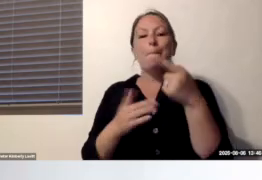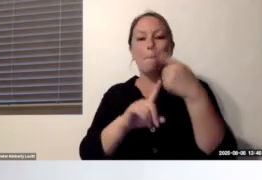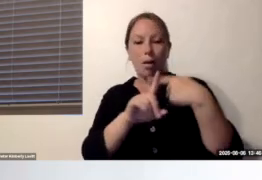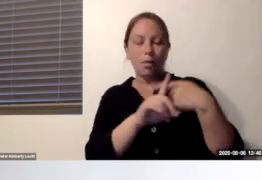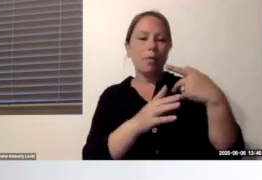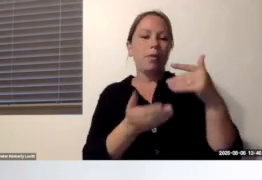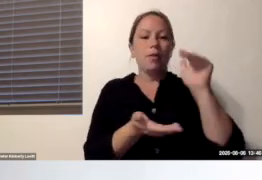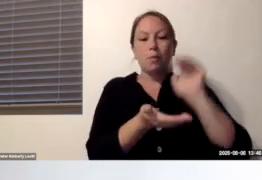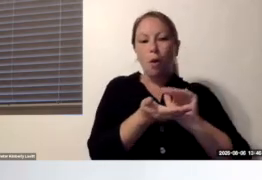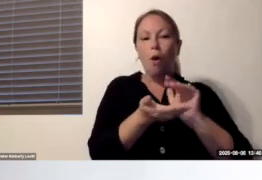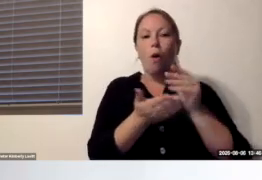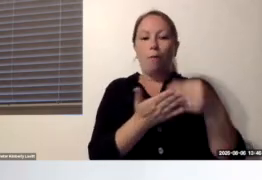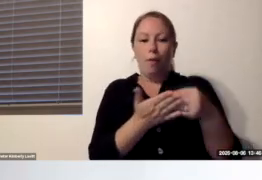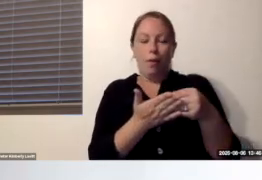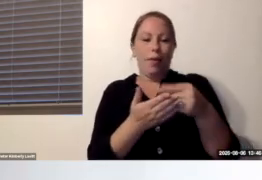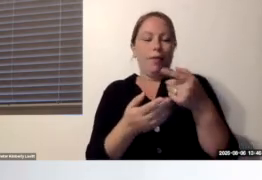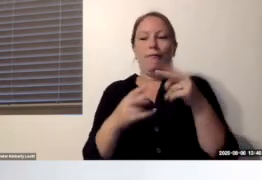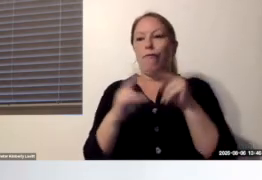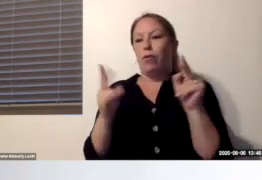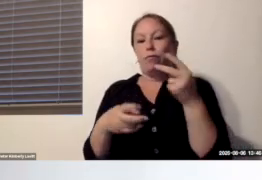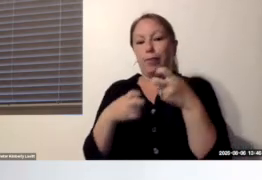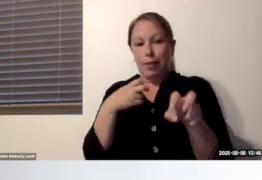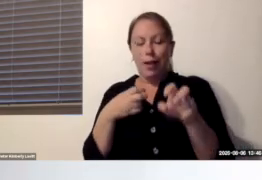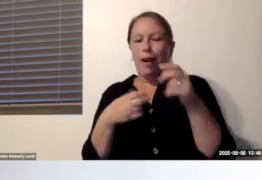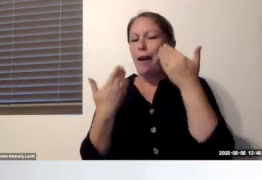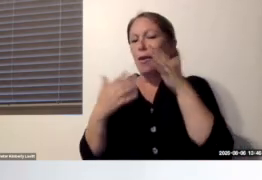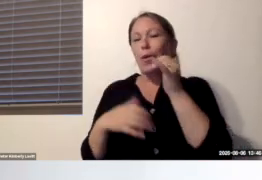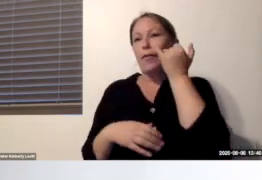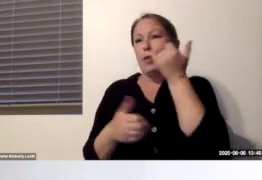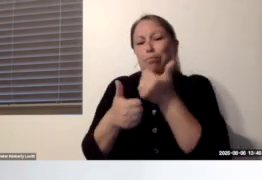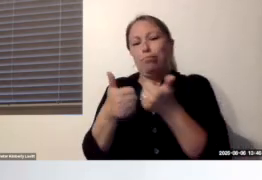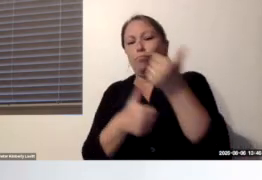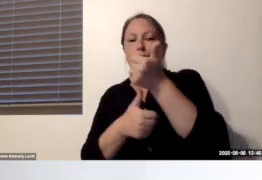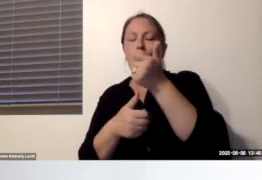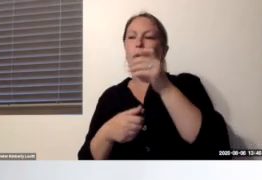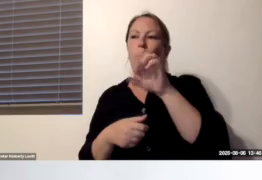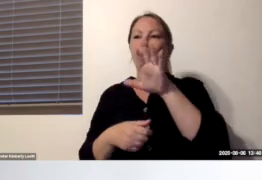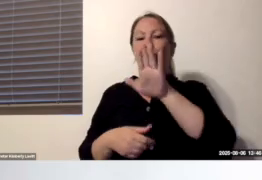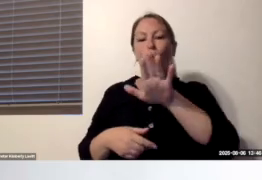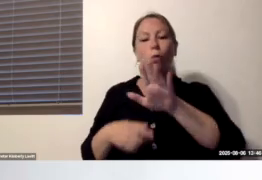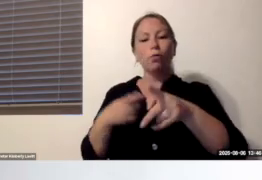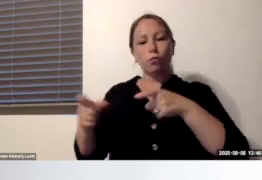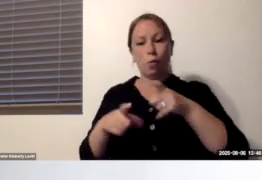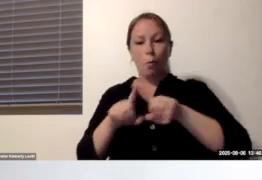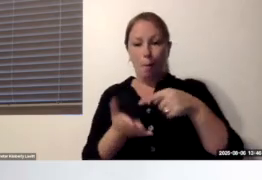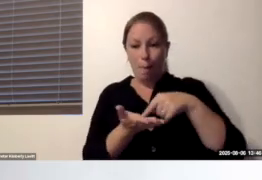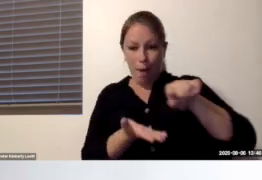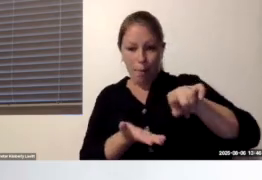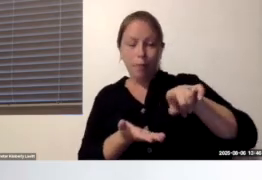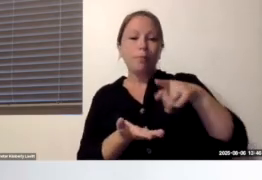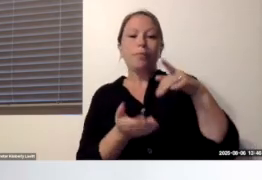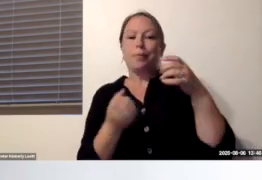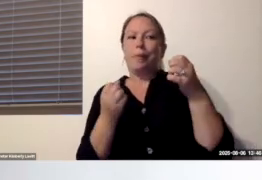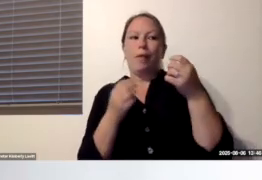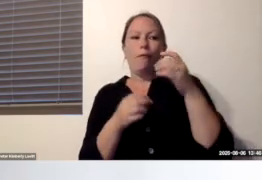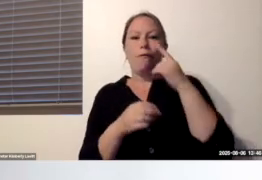self-funded company, that's very difficult. And I don't know if that's high on your priority list and maybe not under your control, but payment to dealers is a